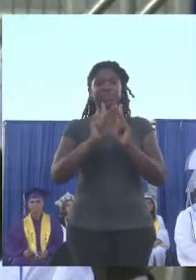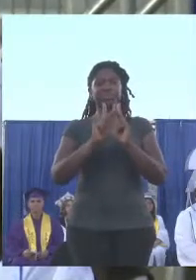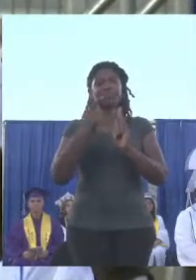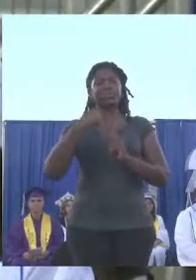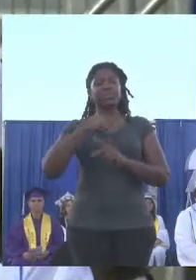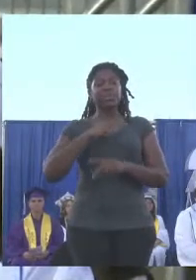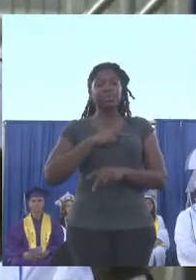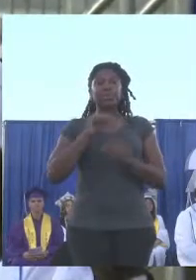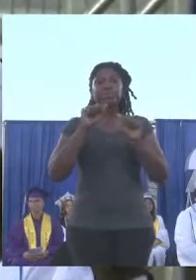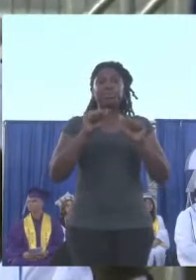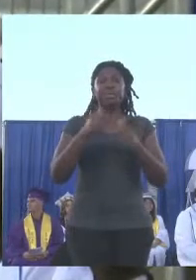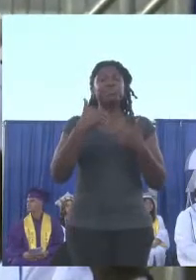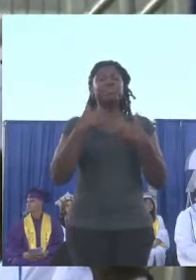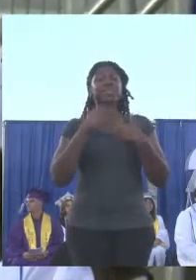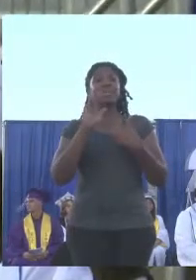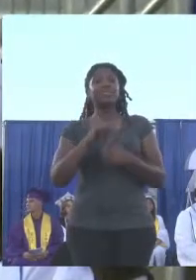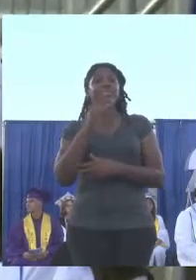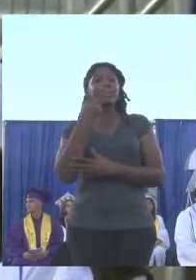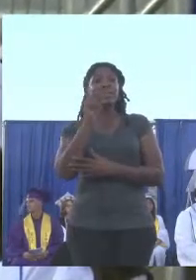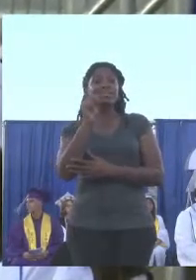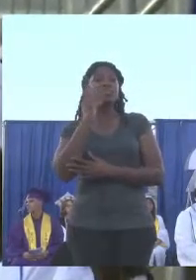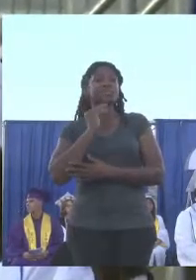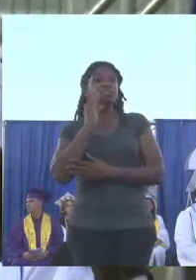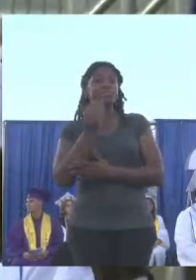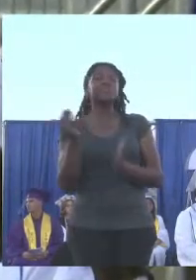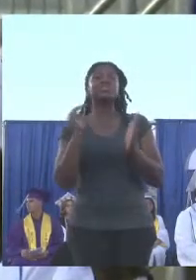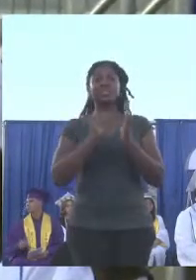experience. We made the most of it.